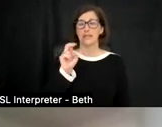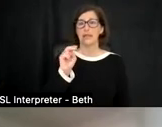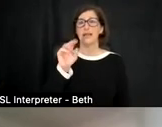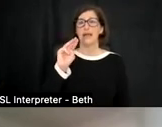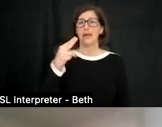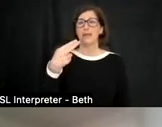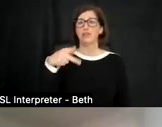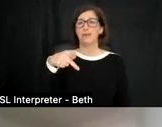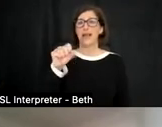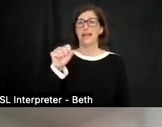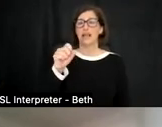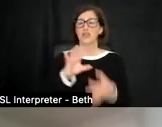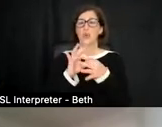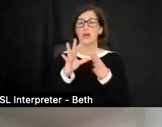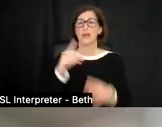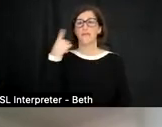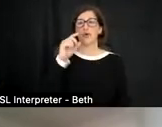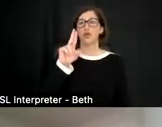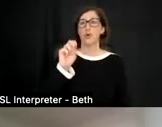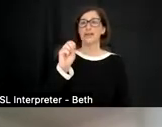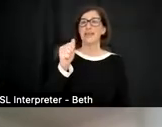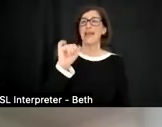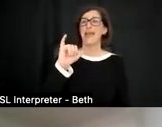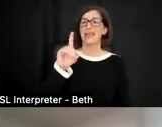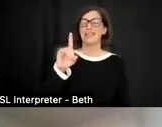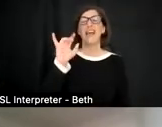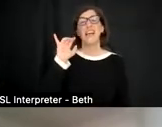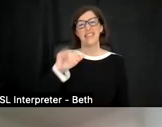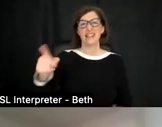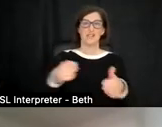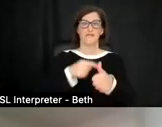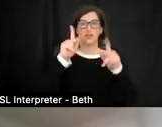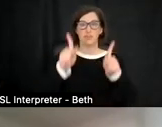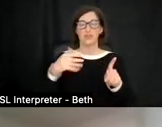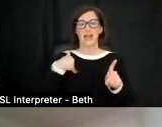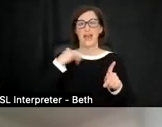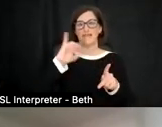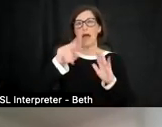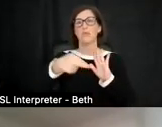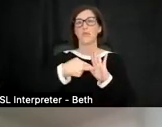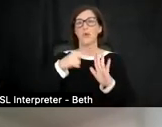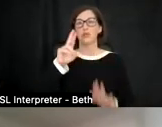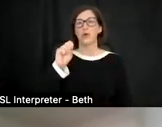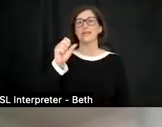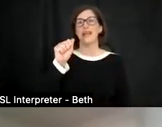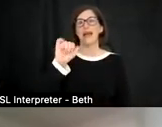MHPSS coordinator for USAID, the first person to hold that position at